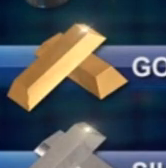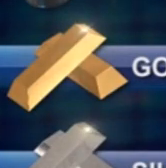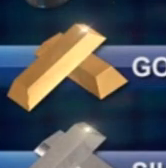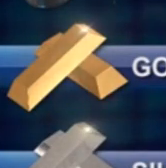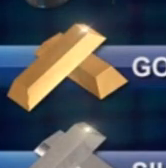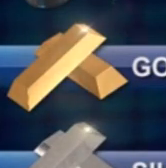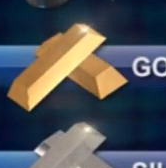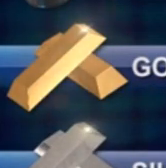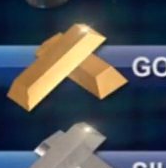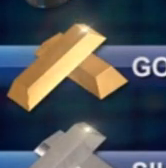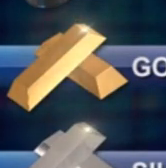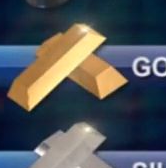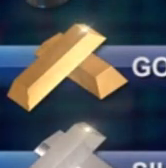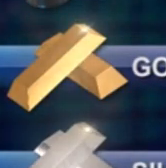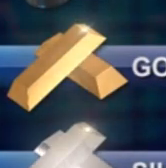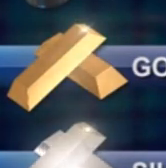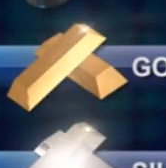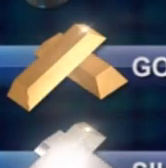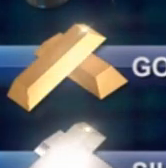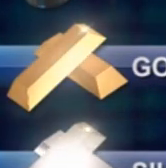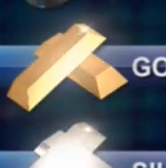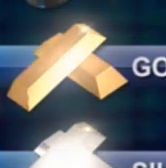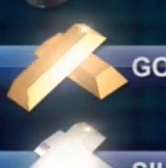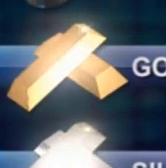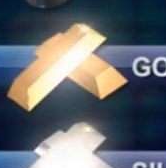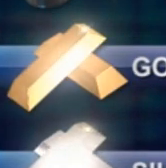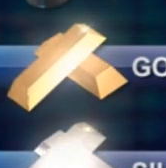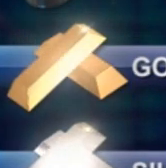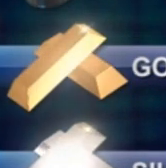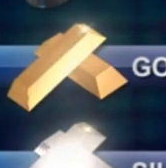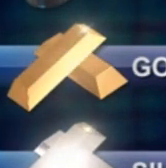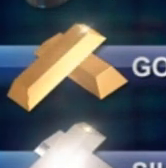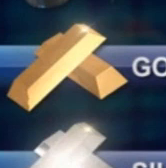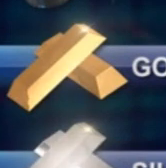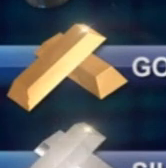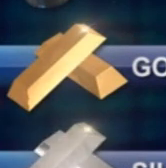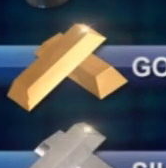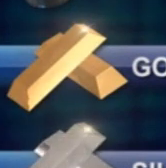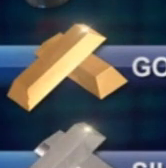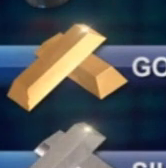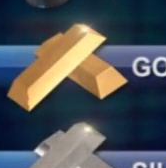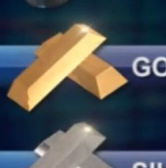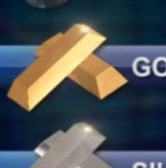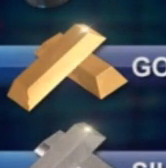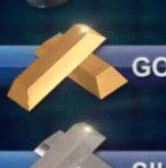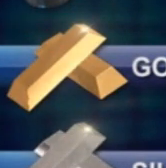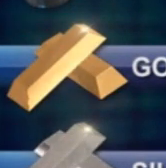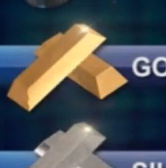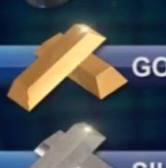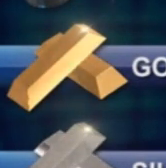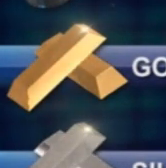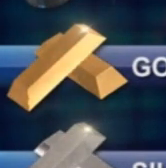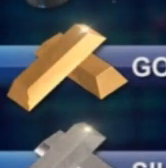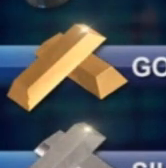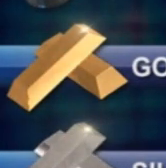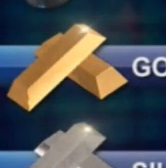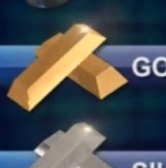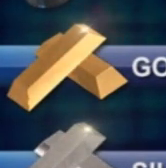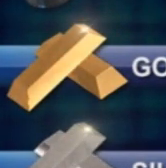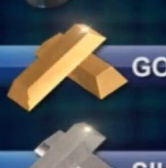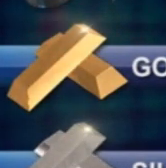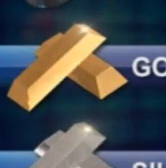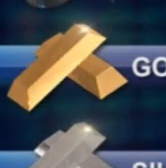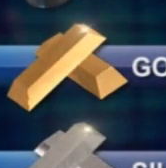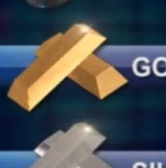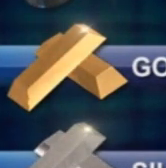prices continued to rise, now at $46 a barrel. Gold held steady to $1,808 per ounce and silver closed